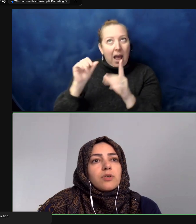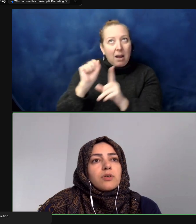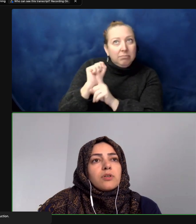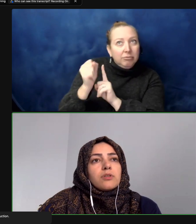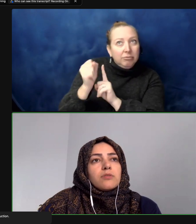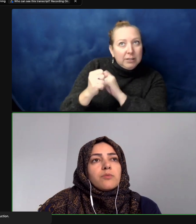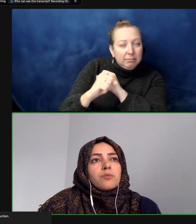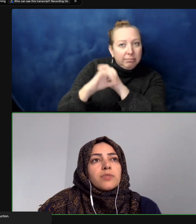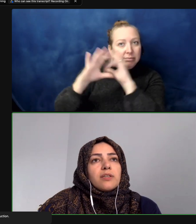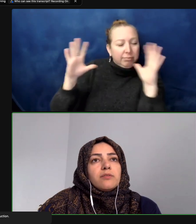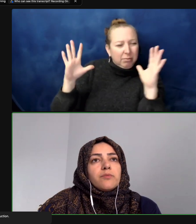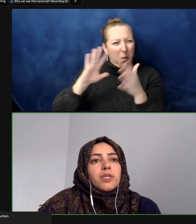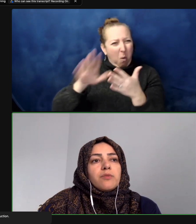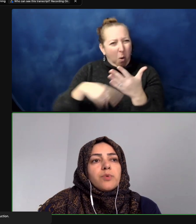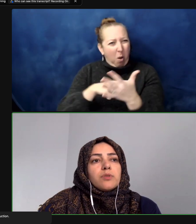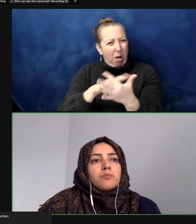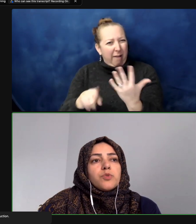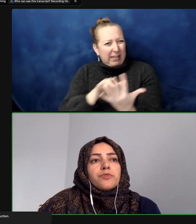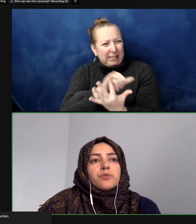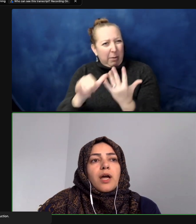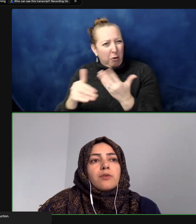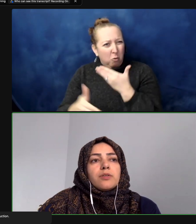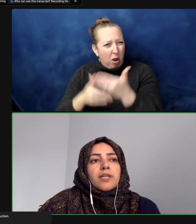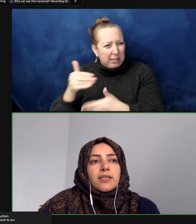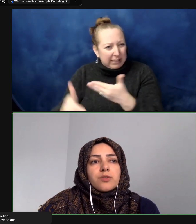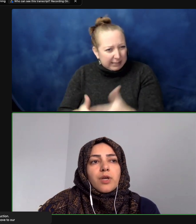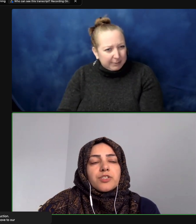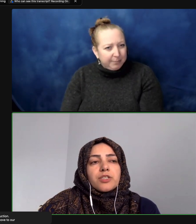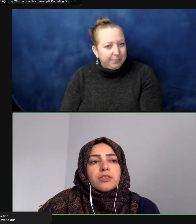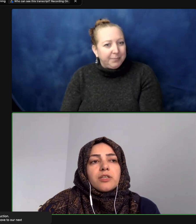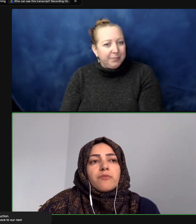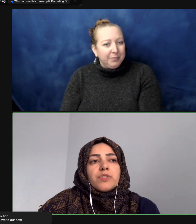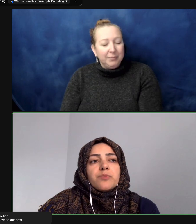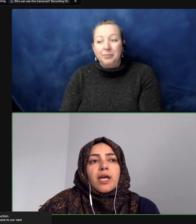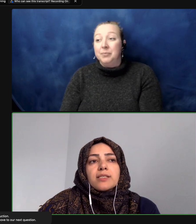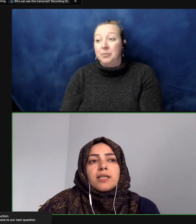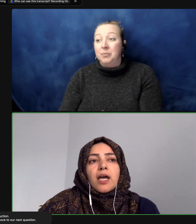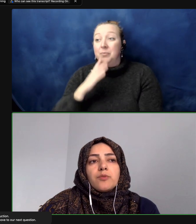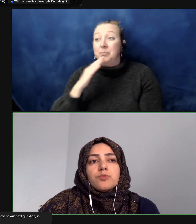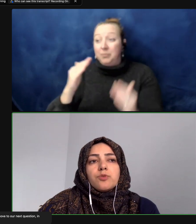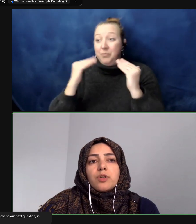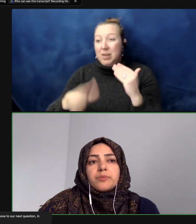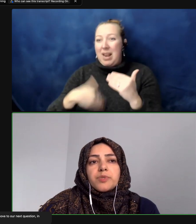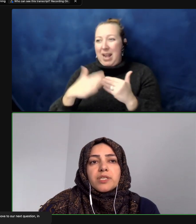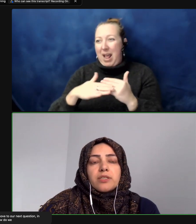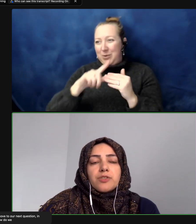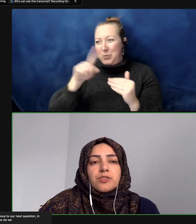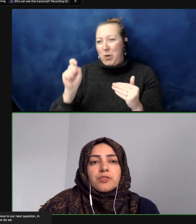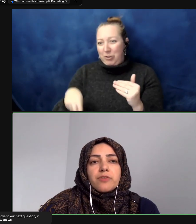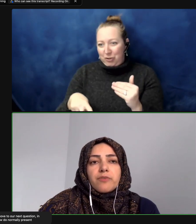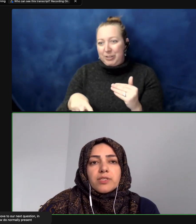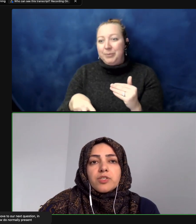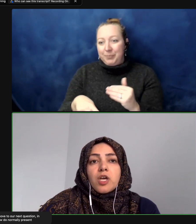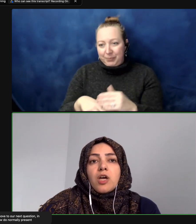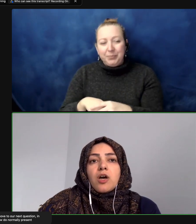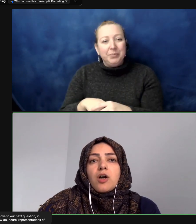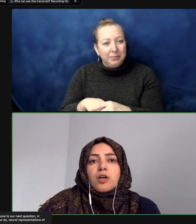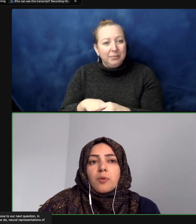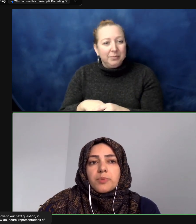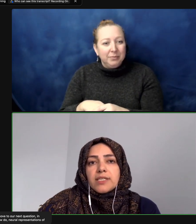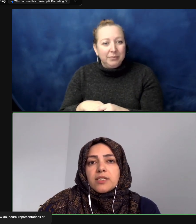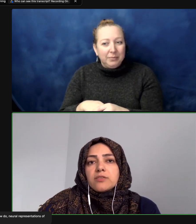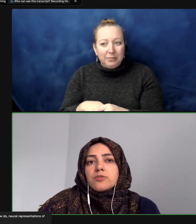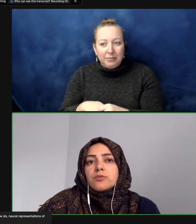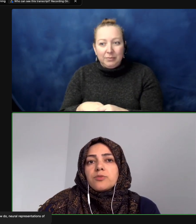So then we will move to our next question, in which we ask how do neural representations of events